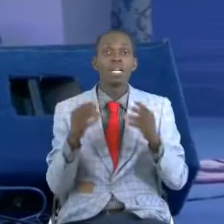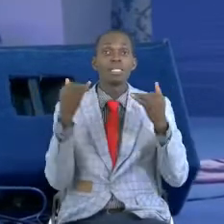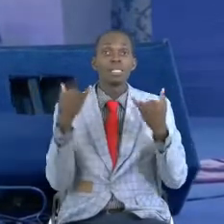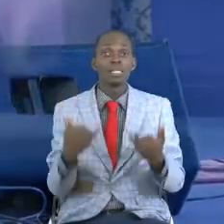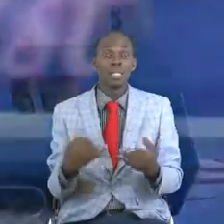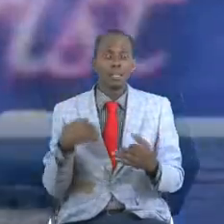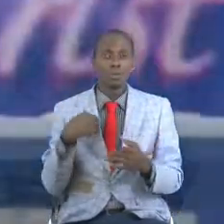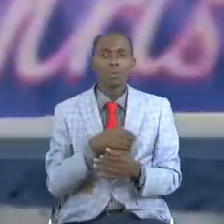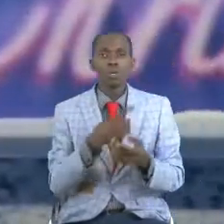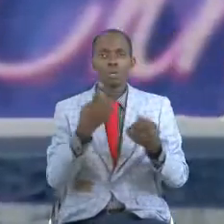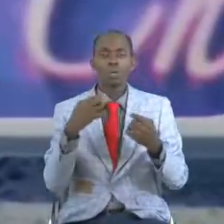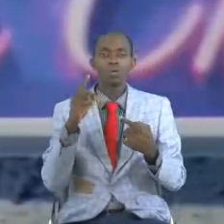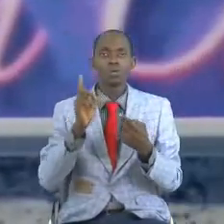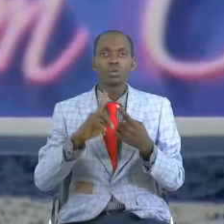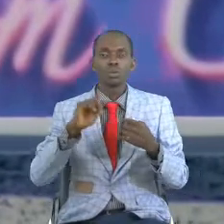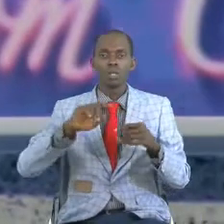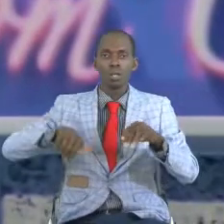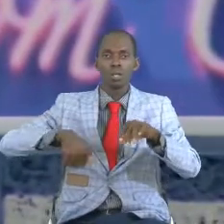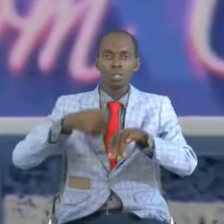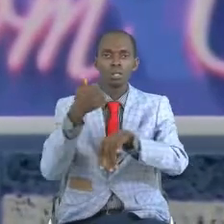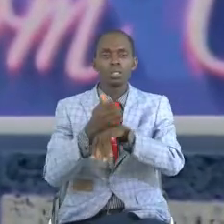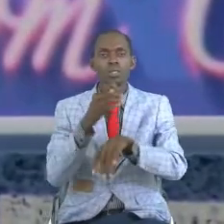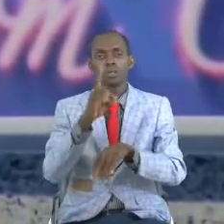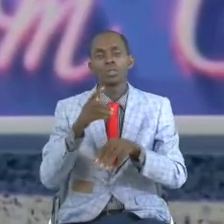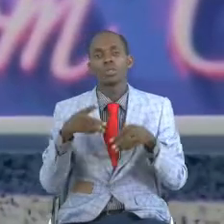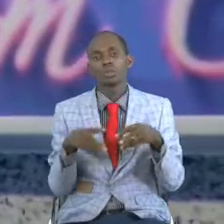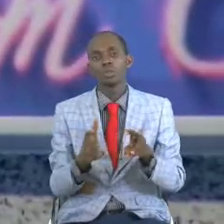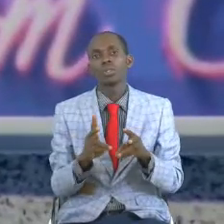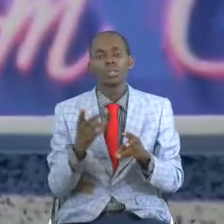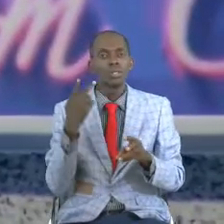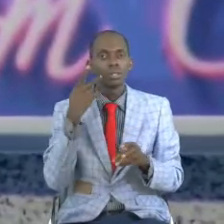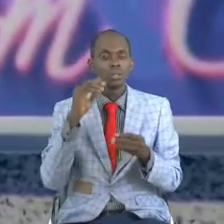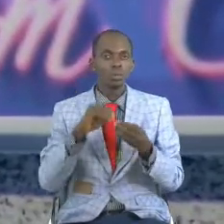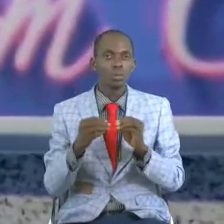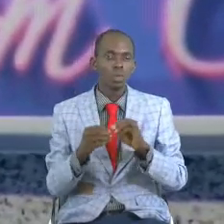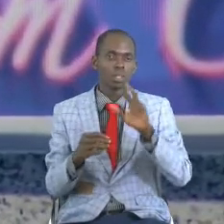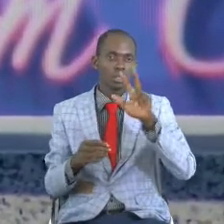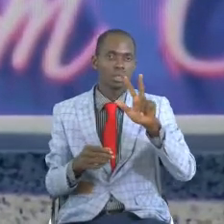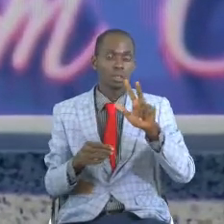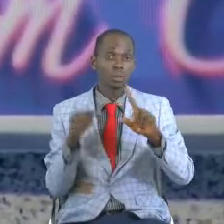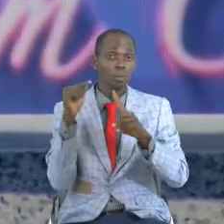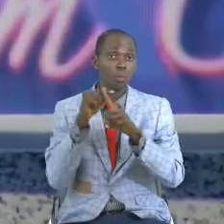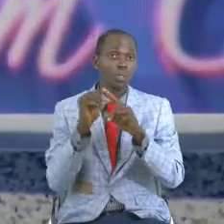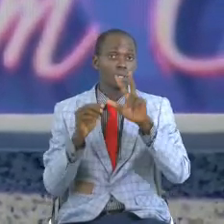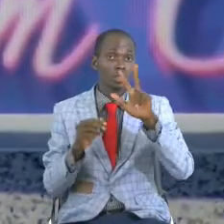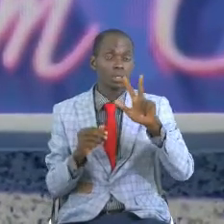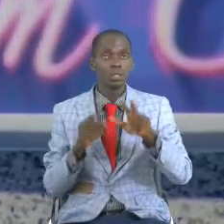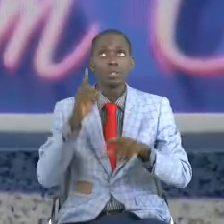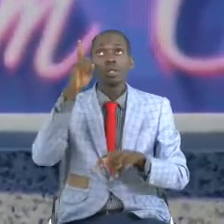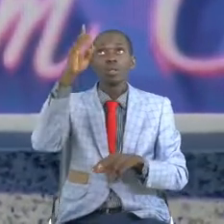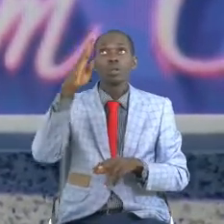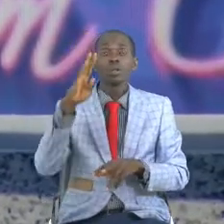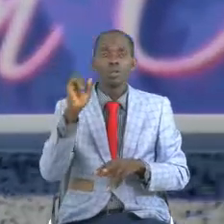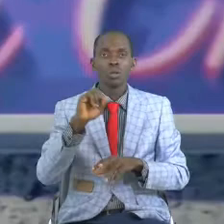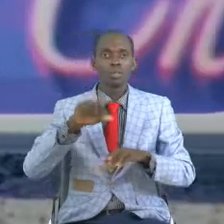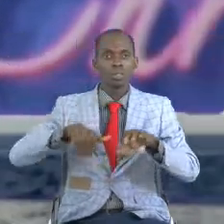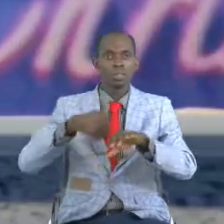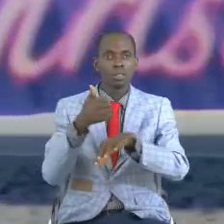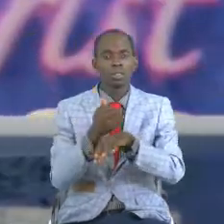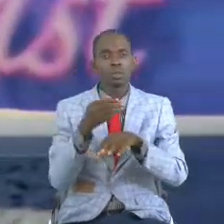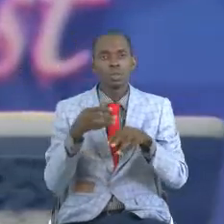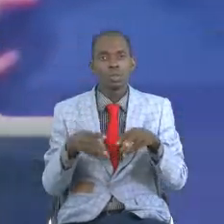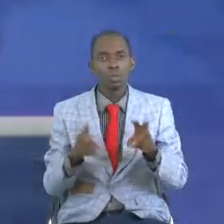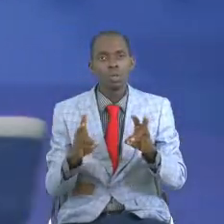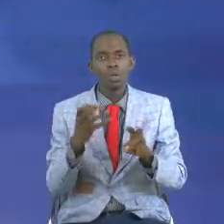the ordained way. Look at point number 3 here. God's ordained way of